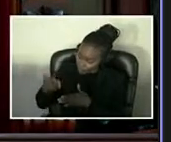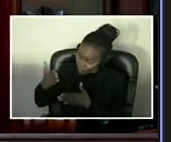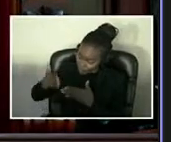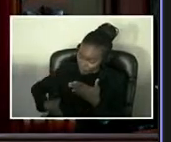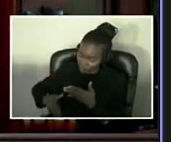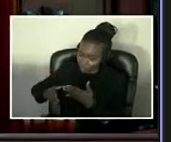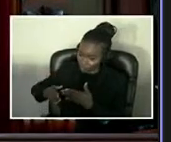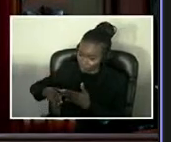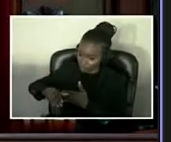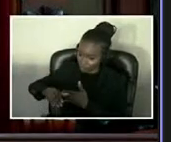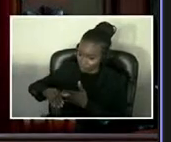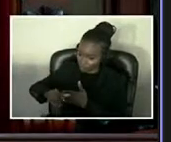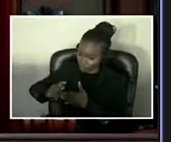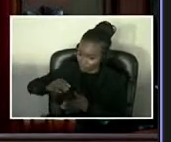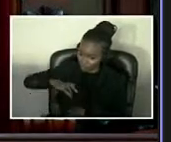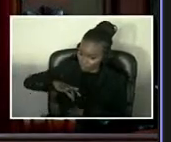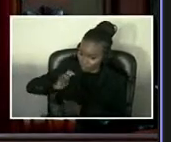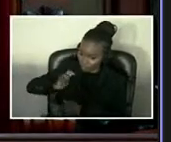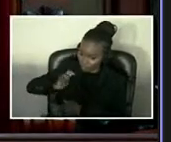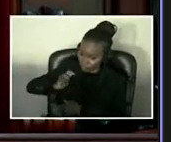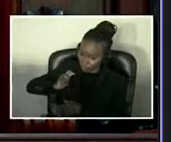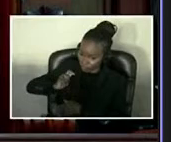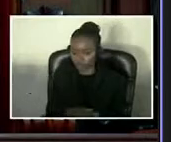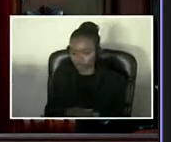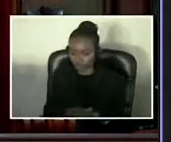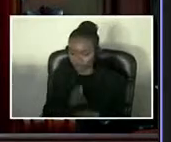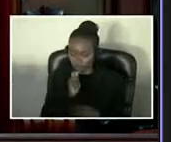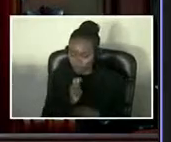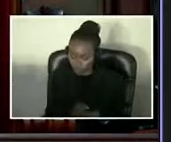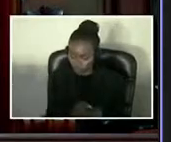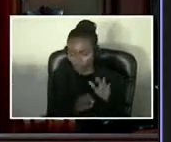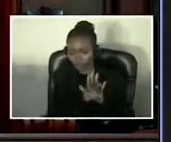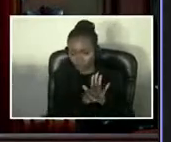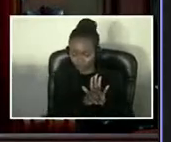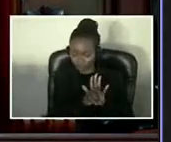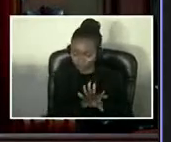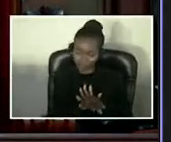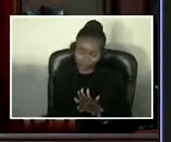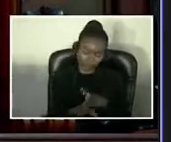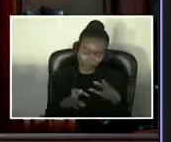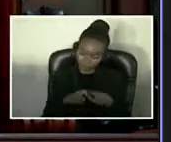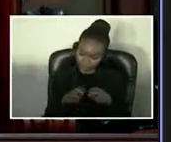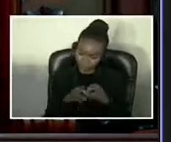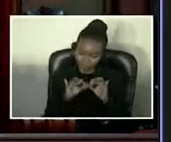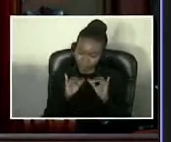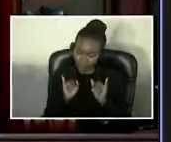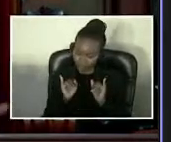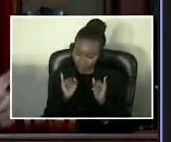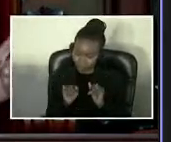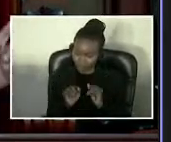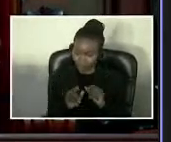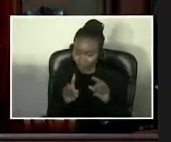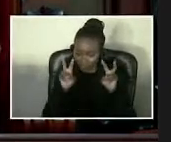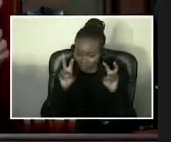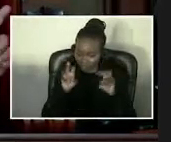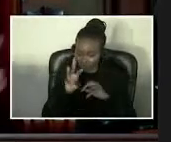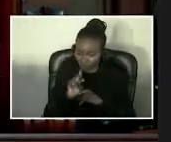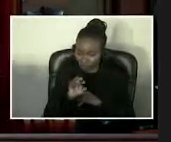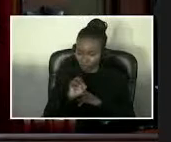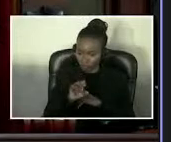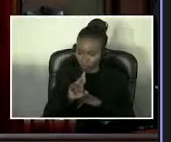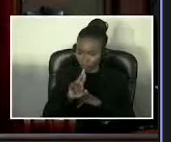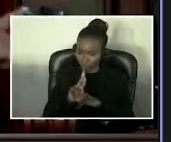the issue of the vacancy rate is a problem and when asked as i have mentioned each of the moratorium i'm not going to go